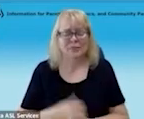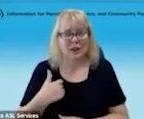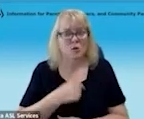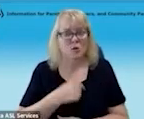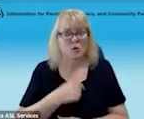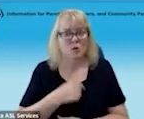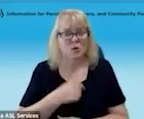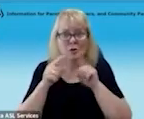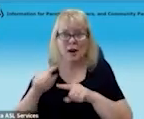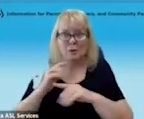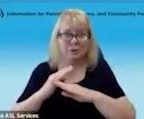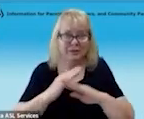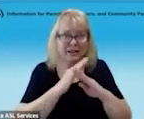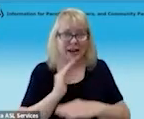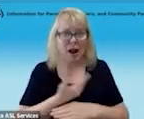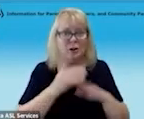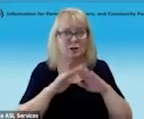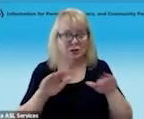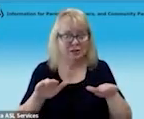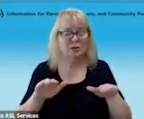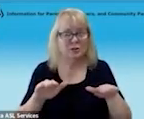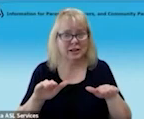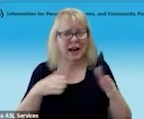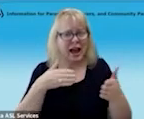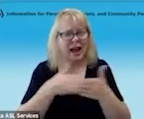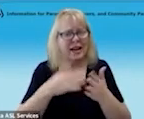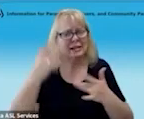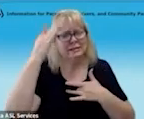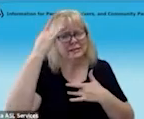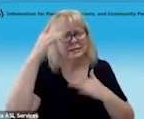with COVID-19 infections is a national priority.